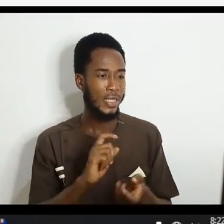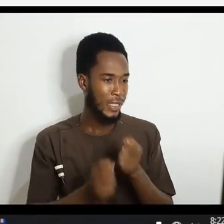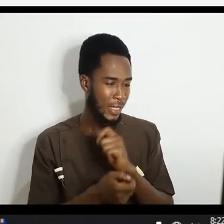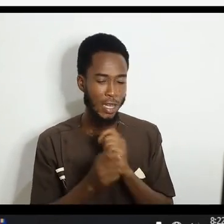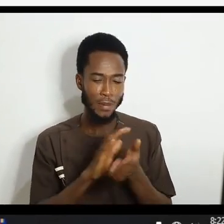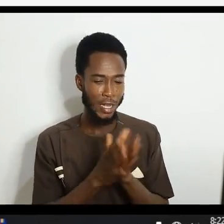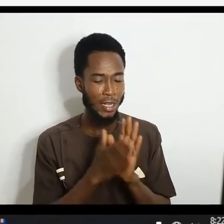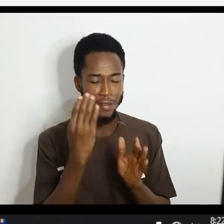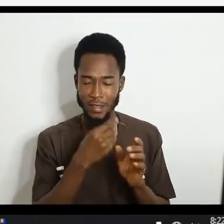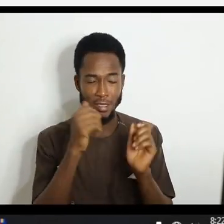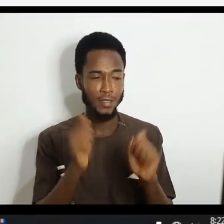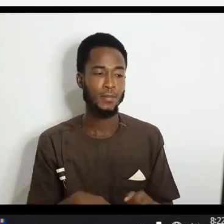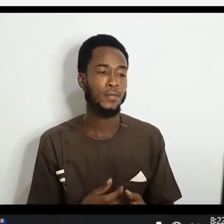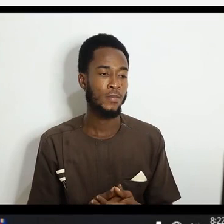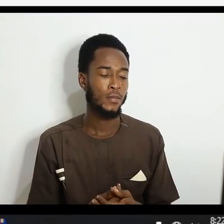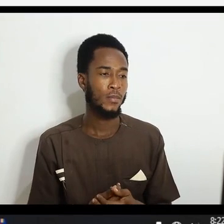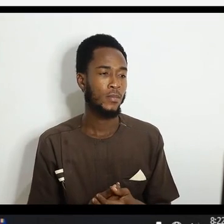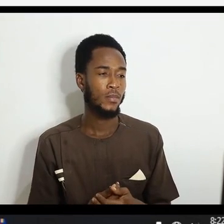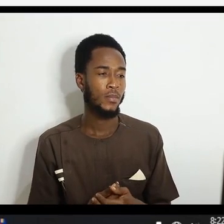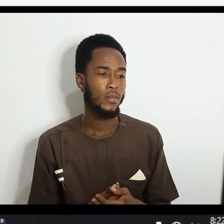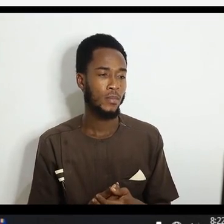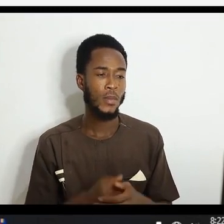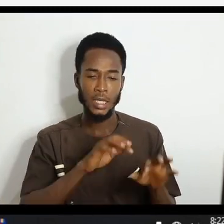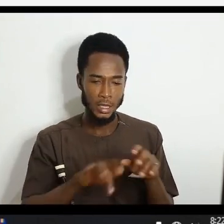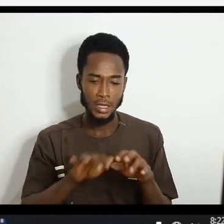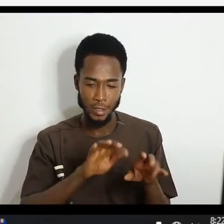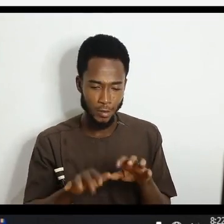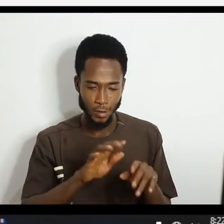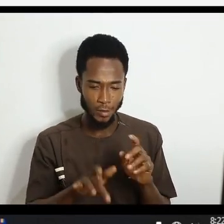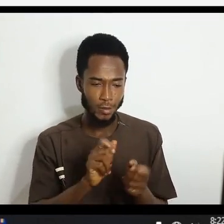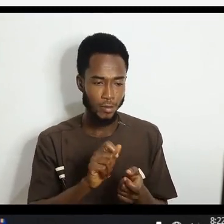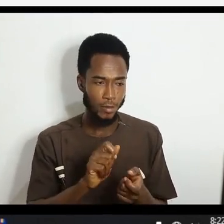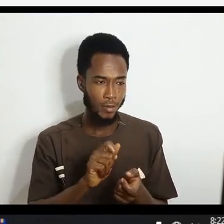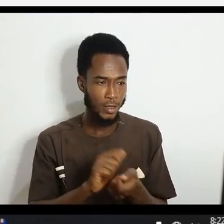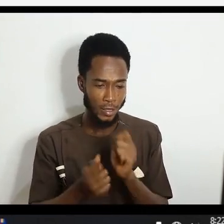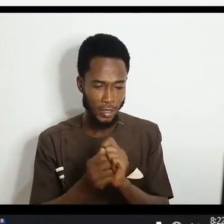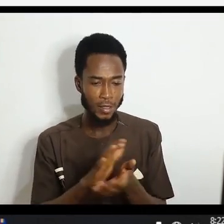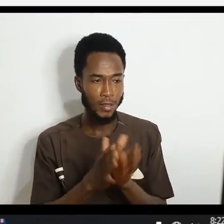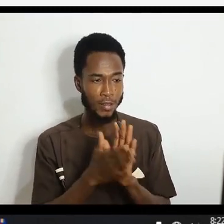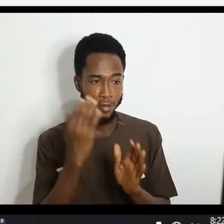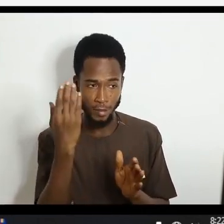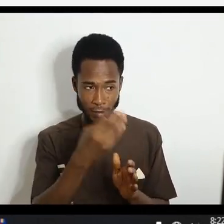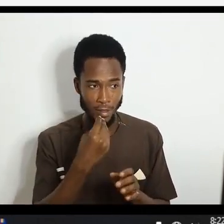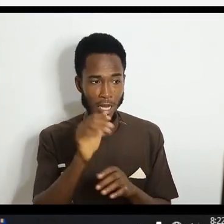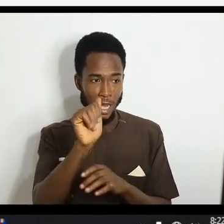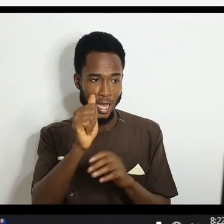changes to it. That's text effect and typography. That's what it's used for. So this A with eraser